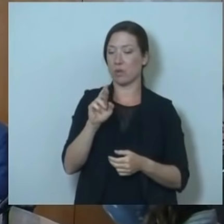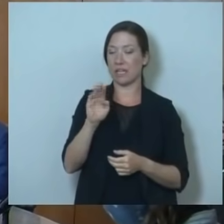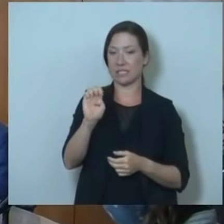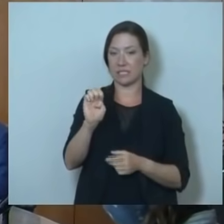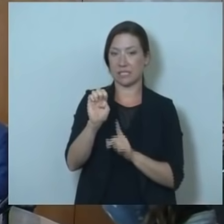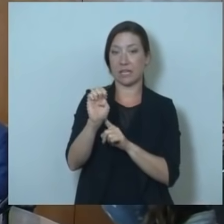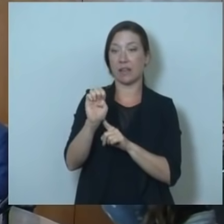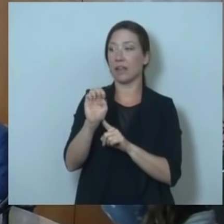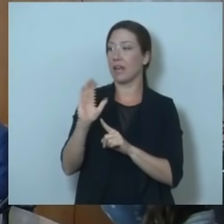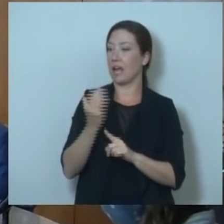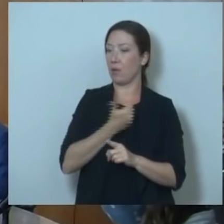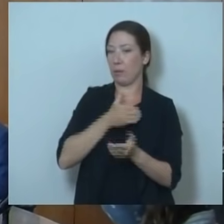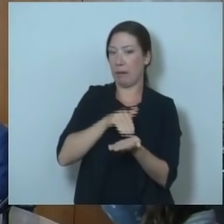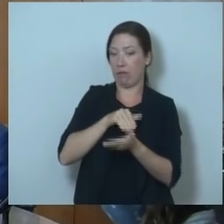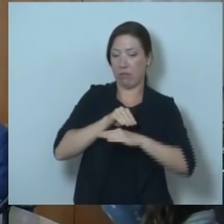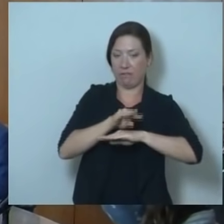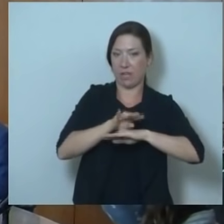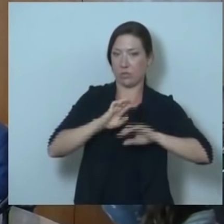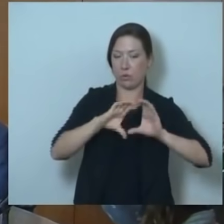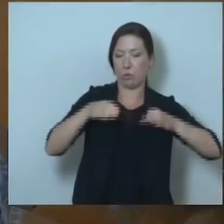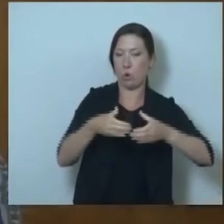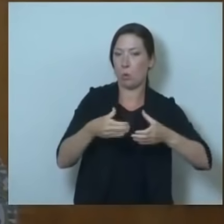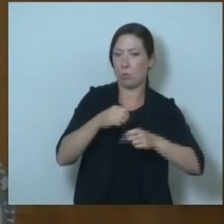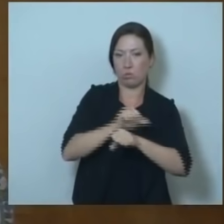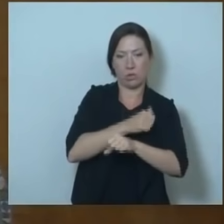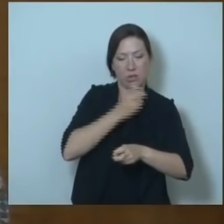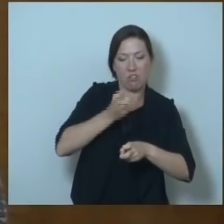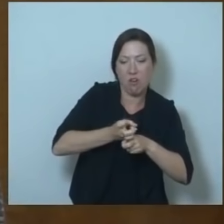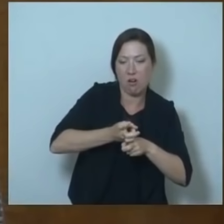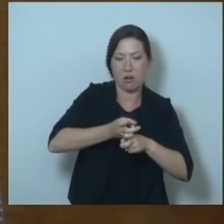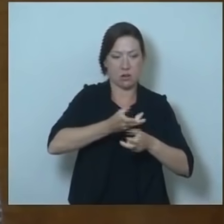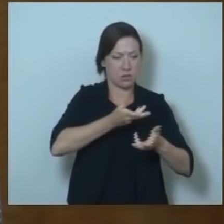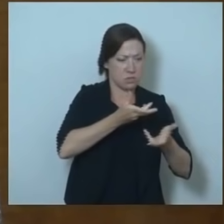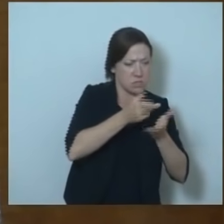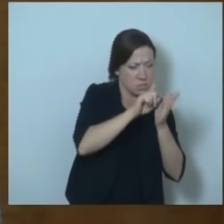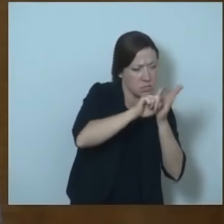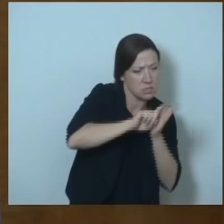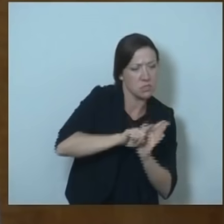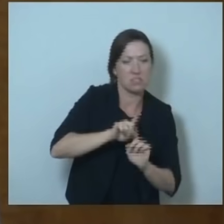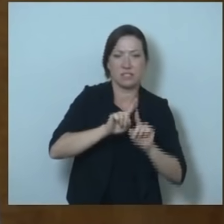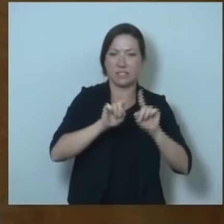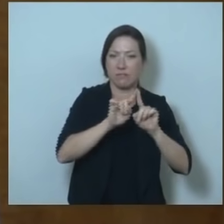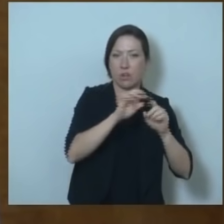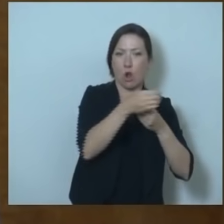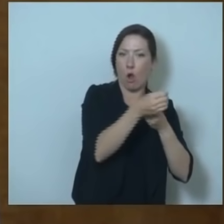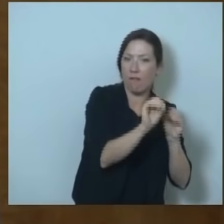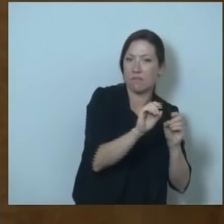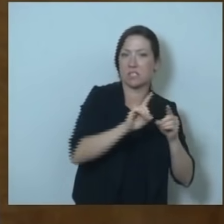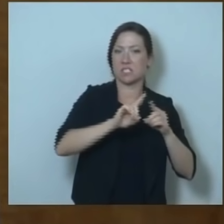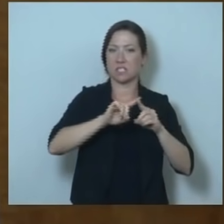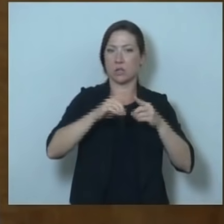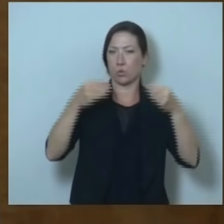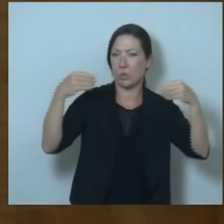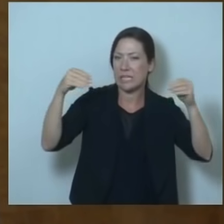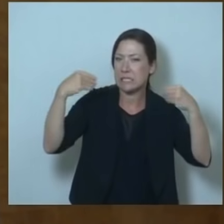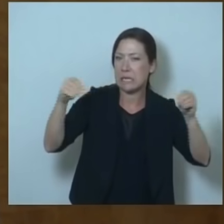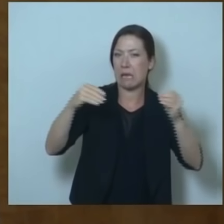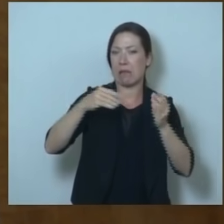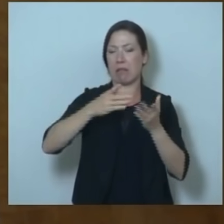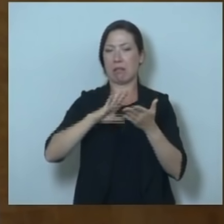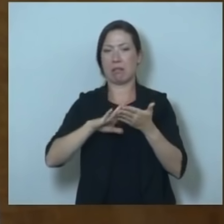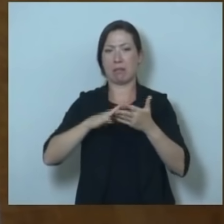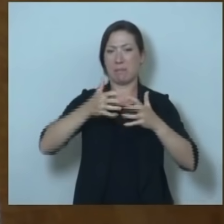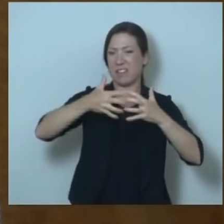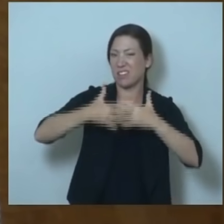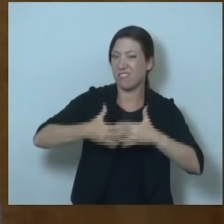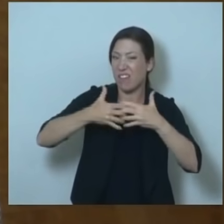hard on this as well in the areas of office workers, retail, food, and to your question, manufacturing. We've got infectious